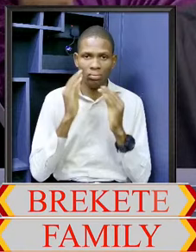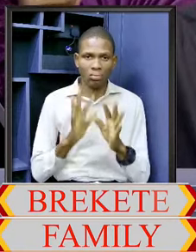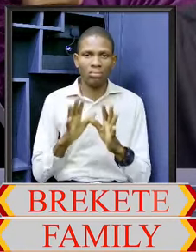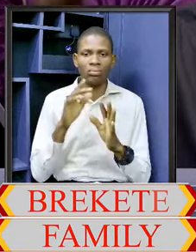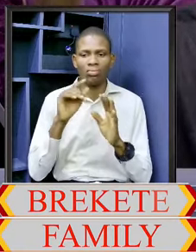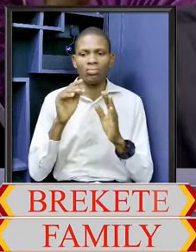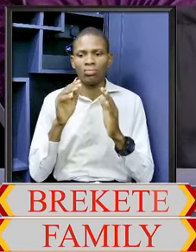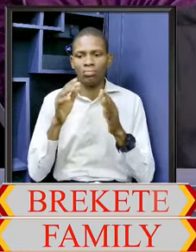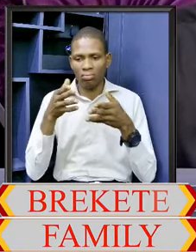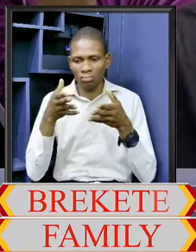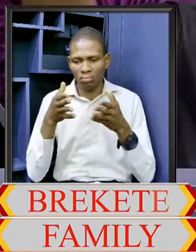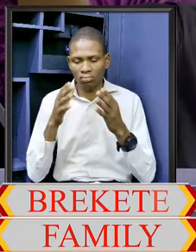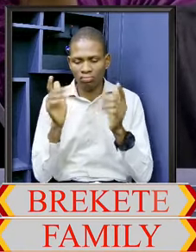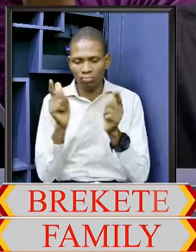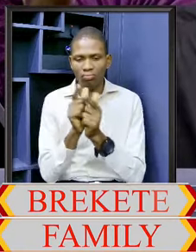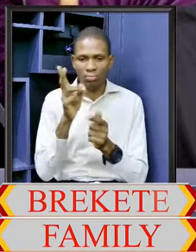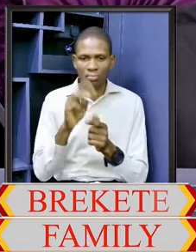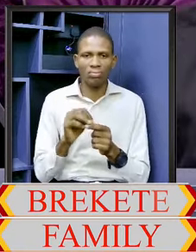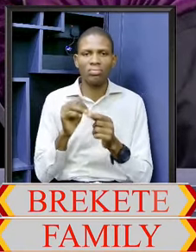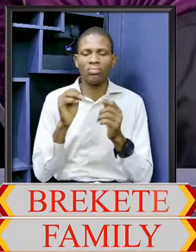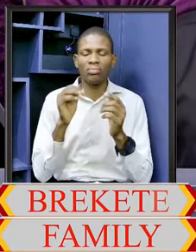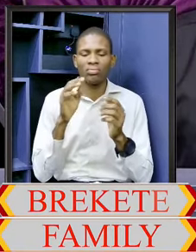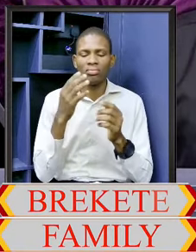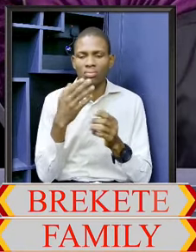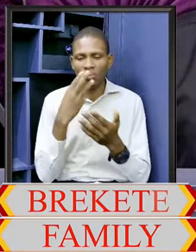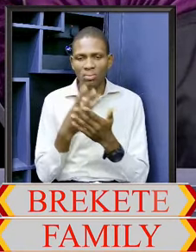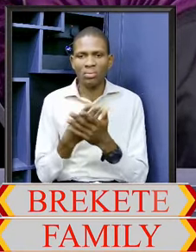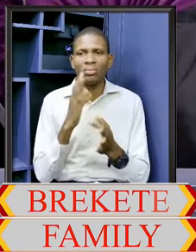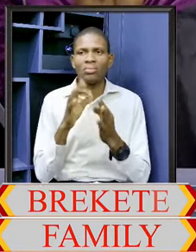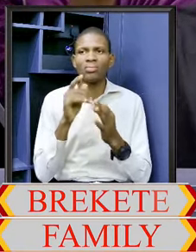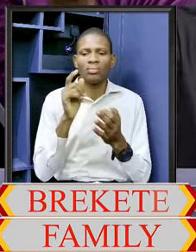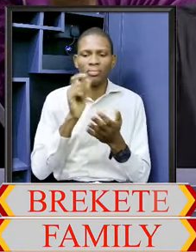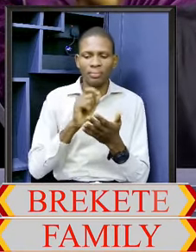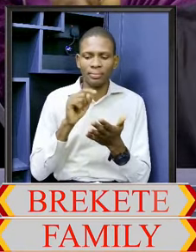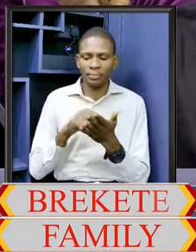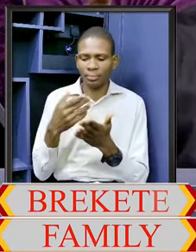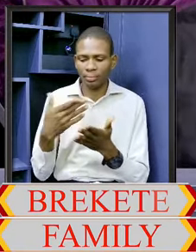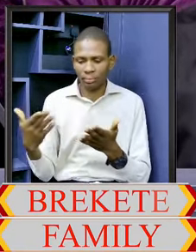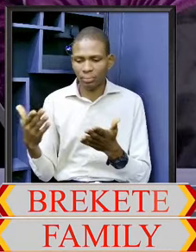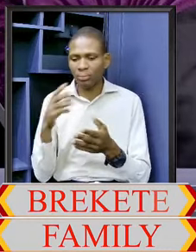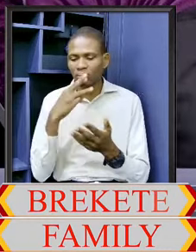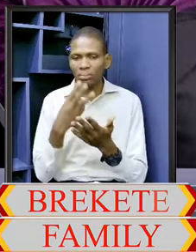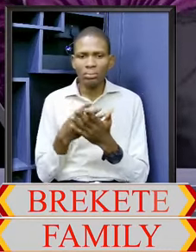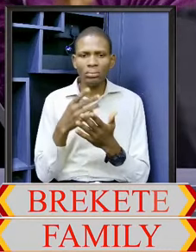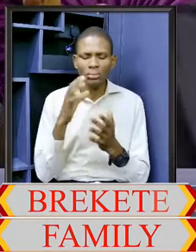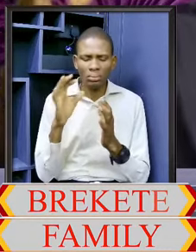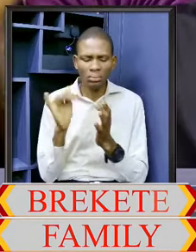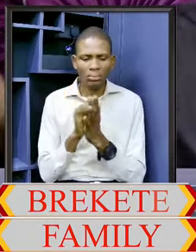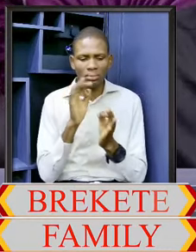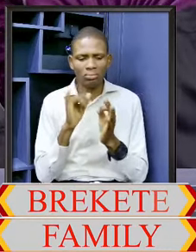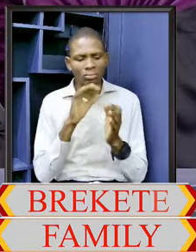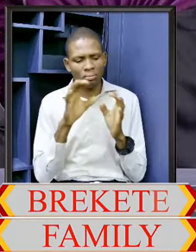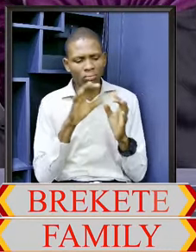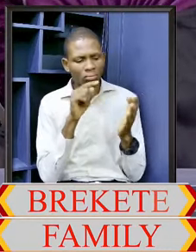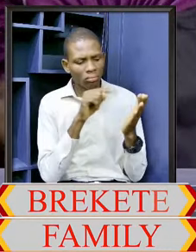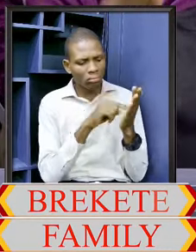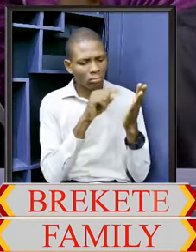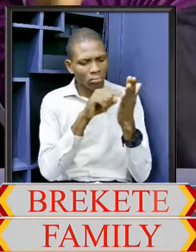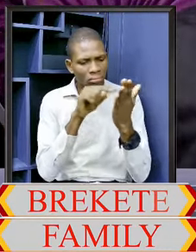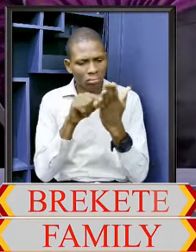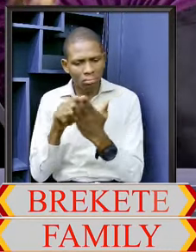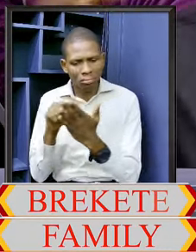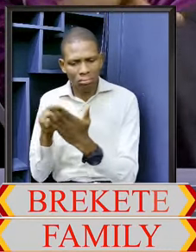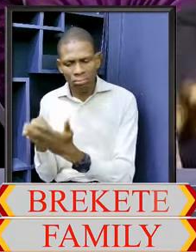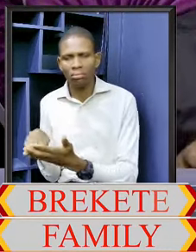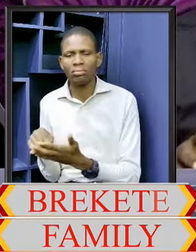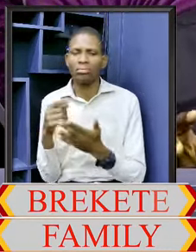you attend to them like this. So if you write the things down, you find out that, oh, it means if I do this, do this, do this, do this, do this, I will succeed. So I've